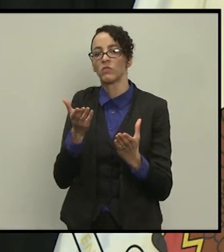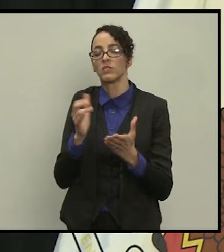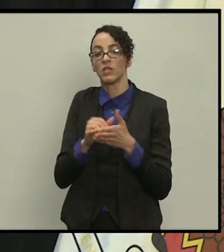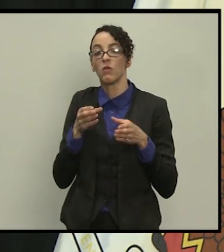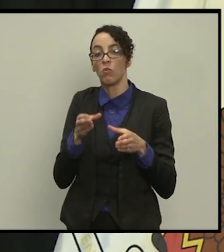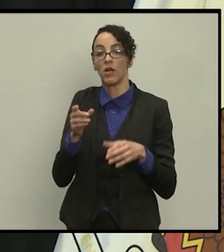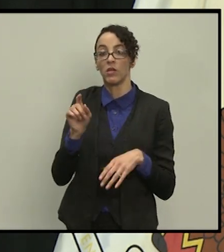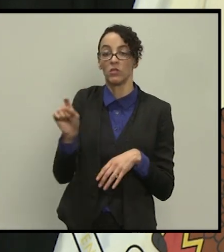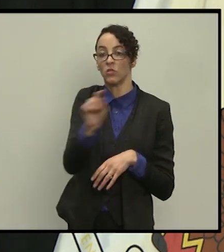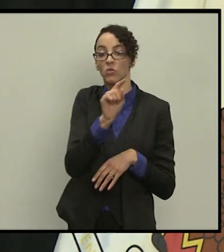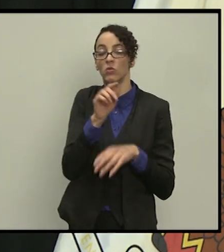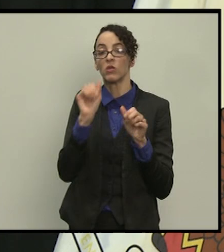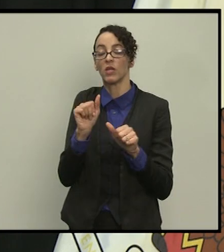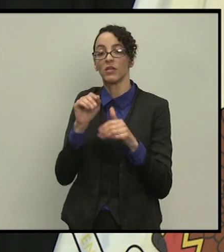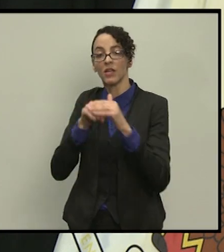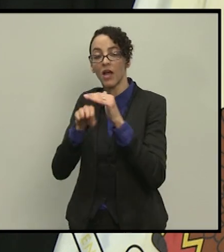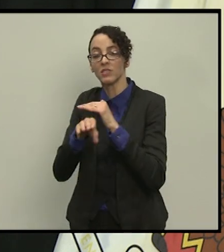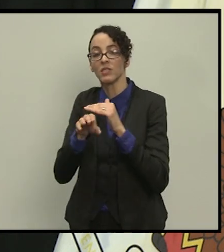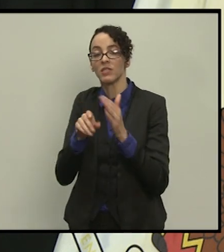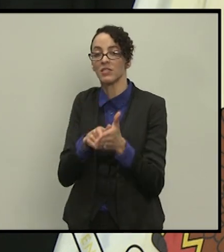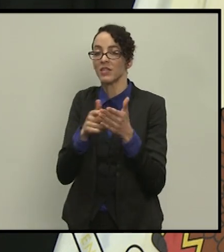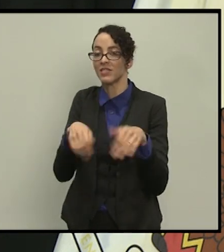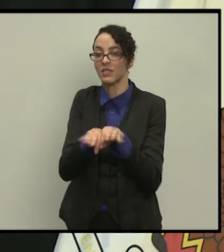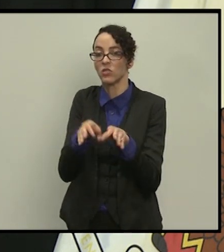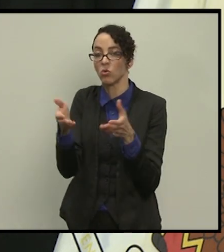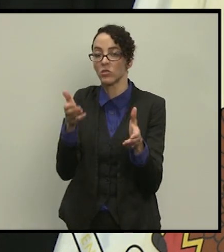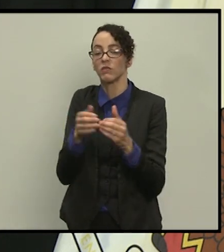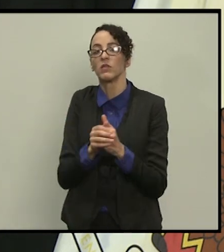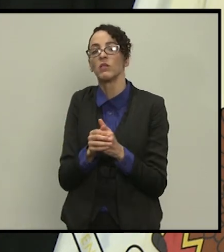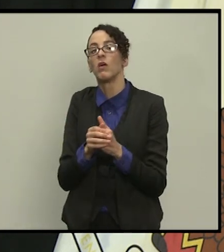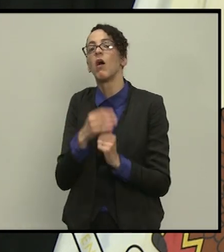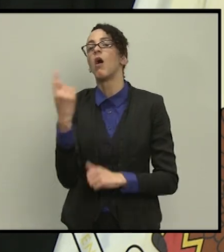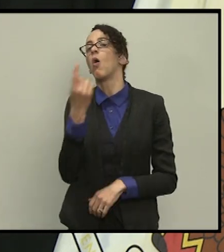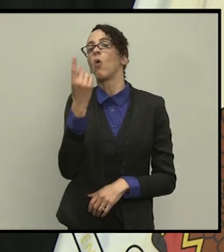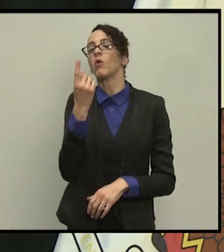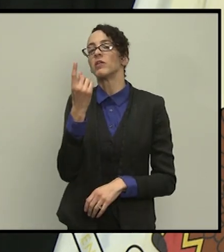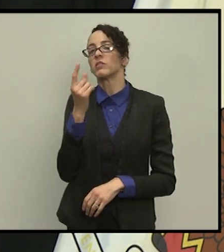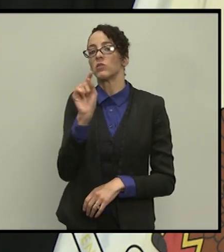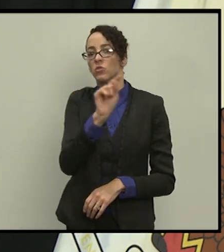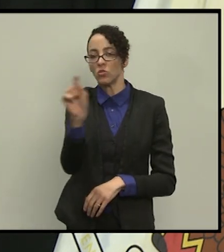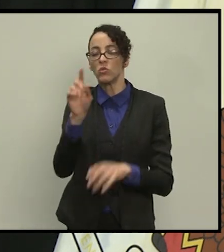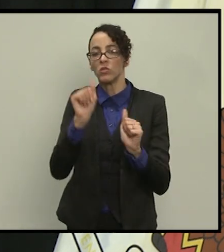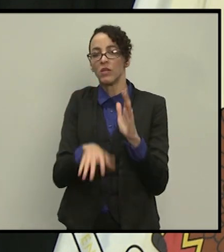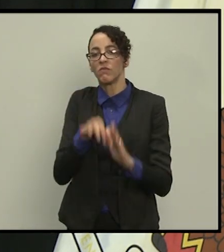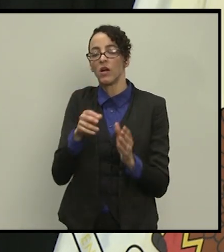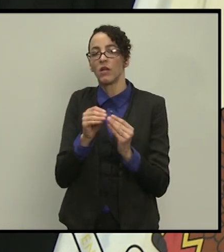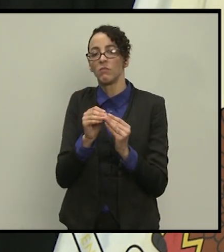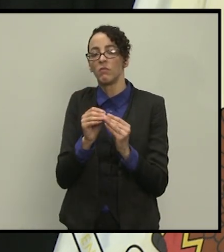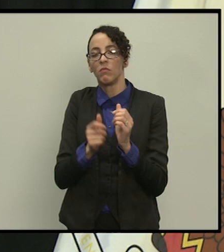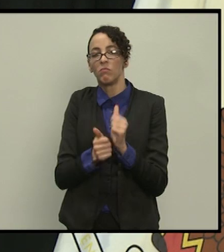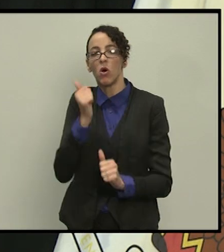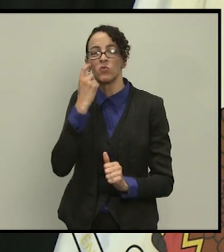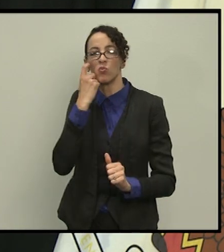essential services. As always, you can find the latest and most up-to-date detail